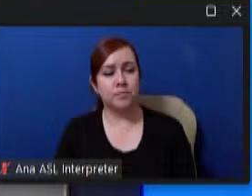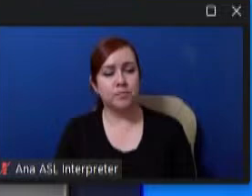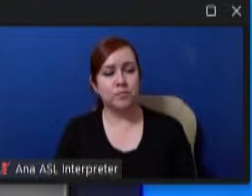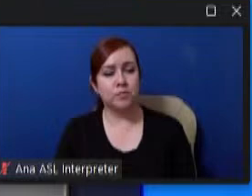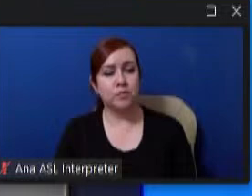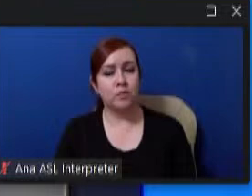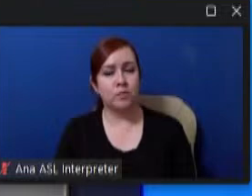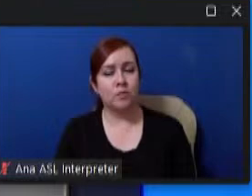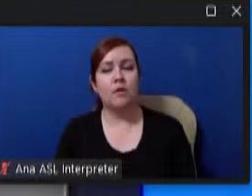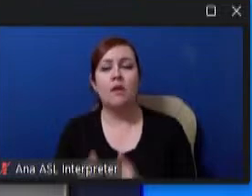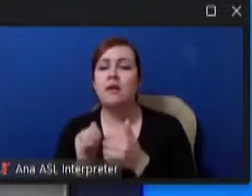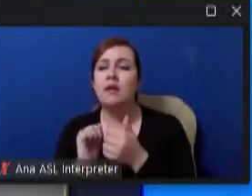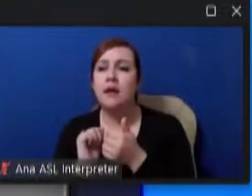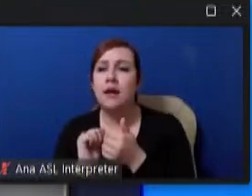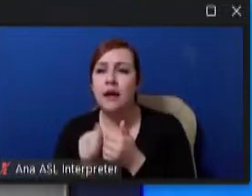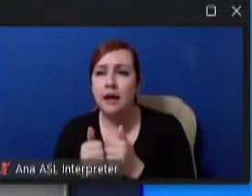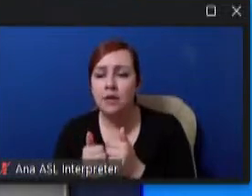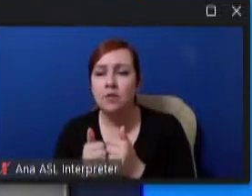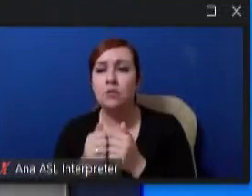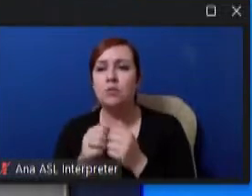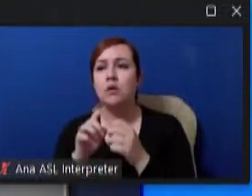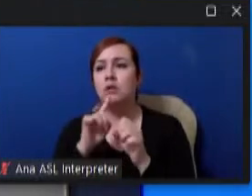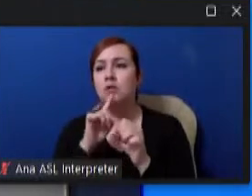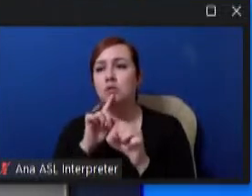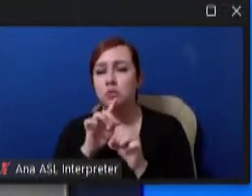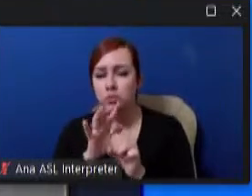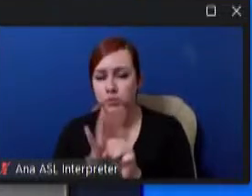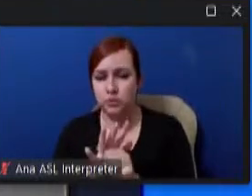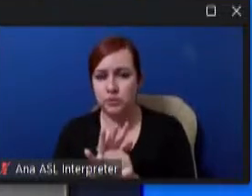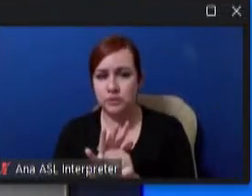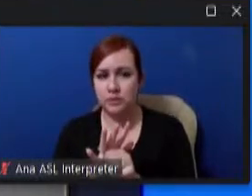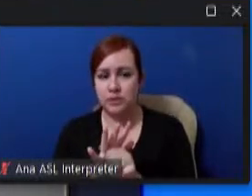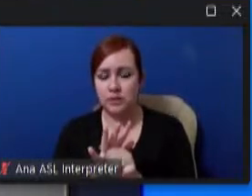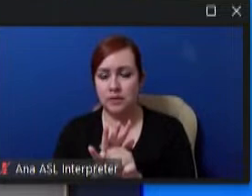What measures are you putting into place?